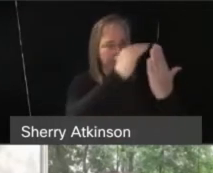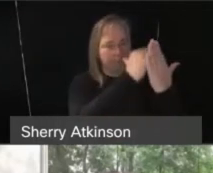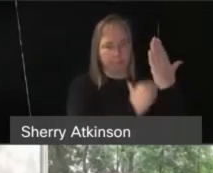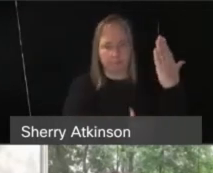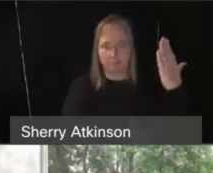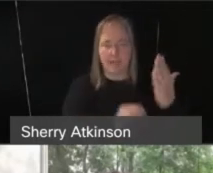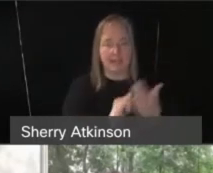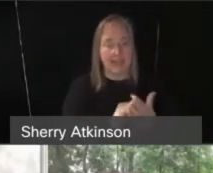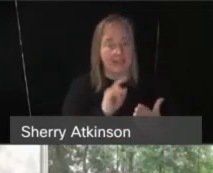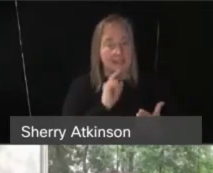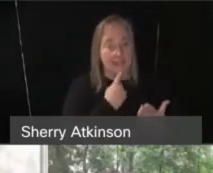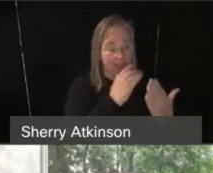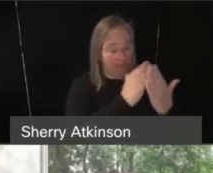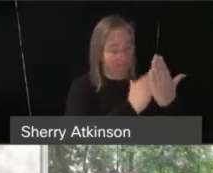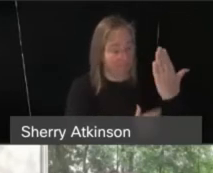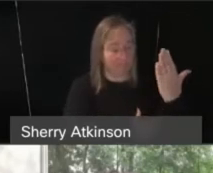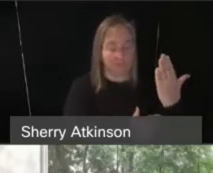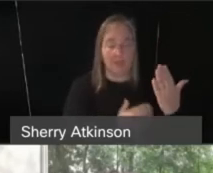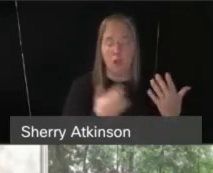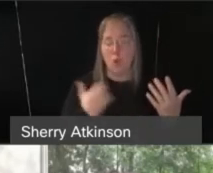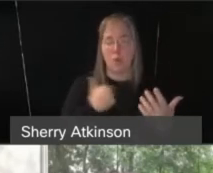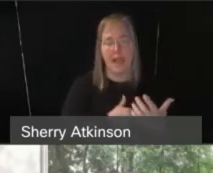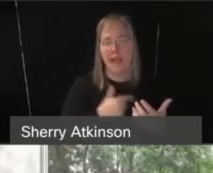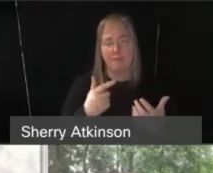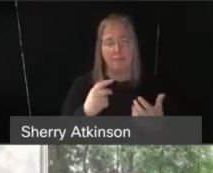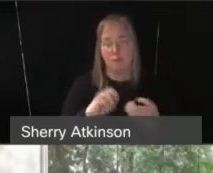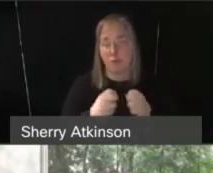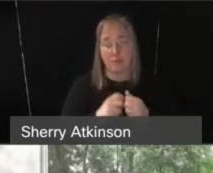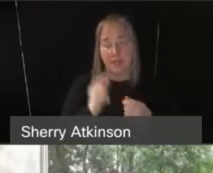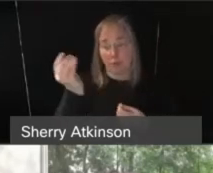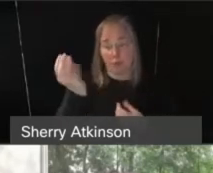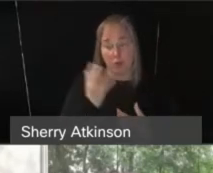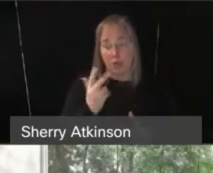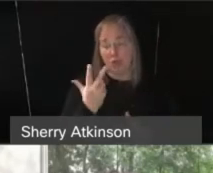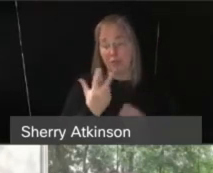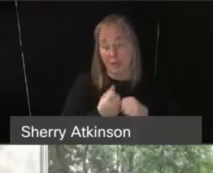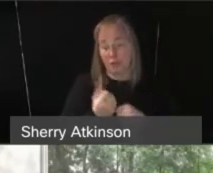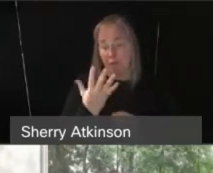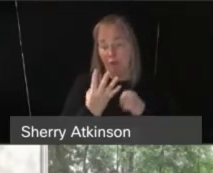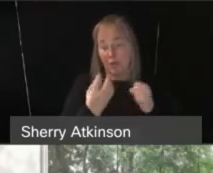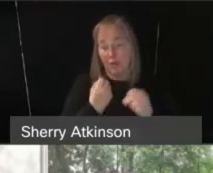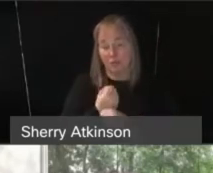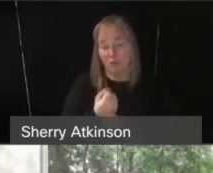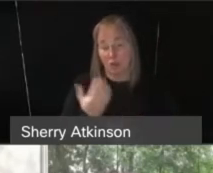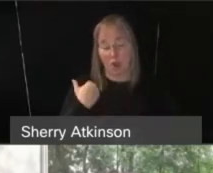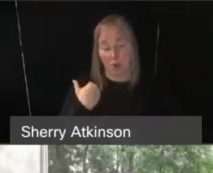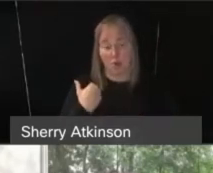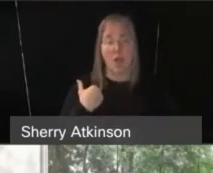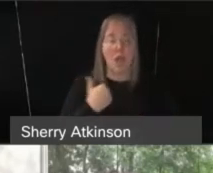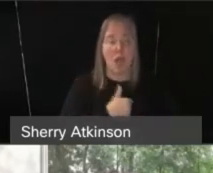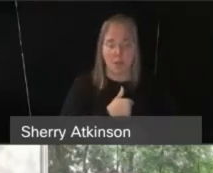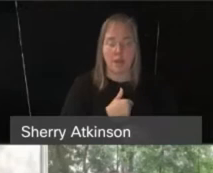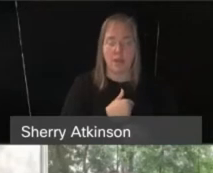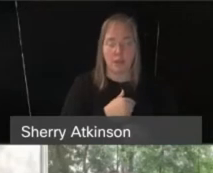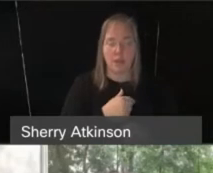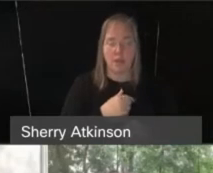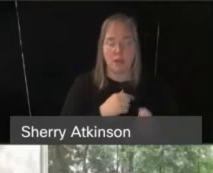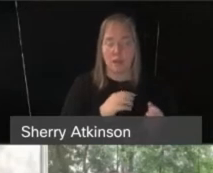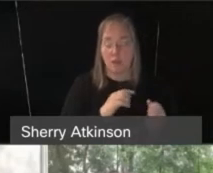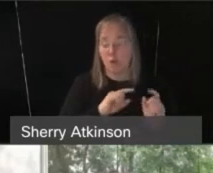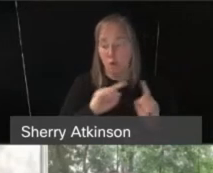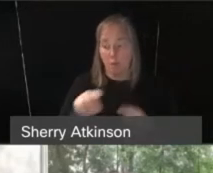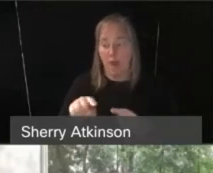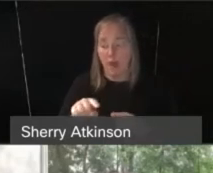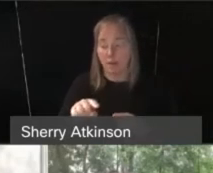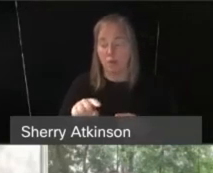We have issues that were reported 3-4 years ago, and we go and add it to our list. And when we go back to make the repairs prior to issuing the work to